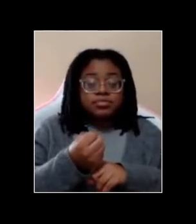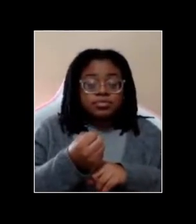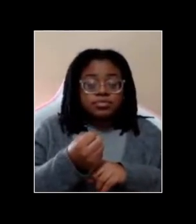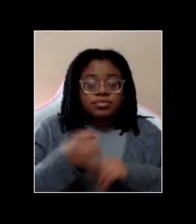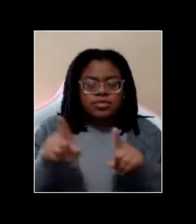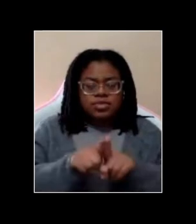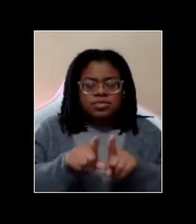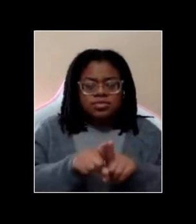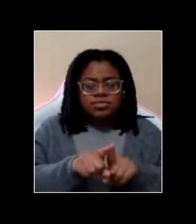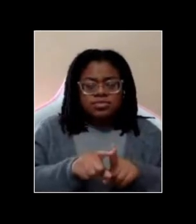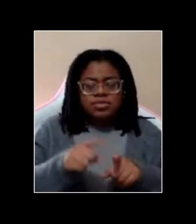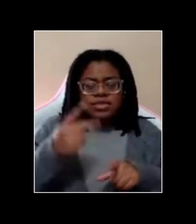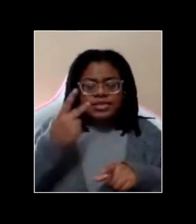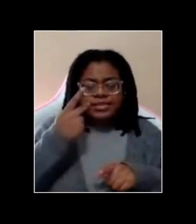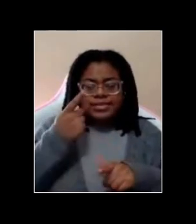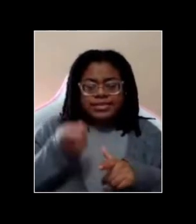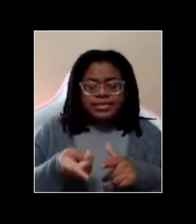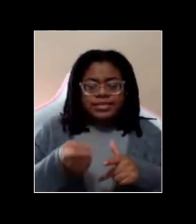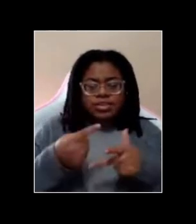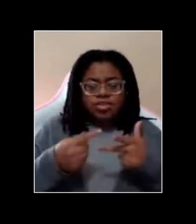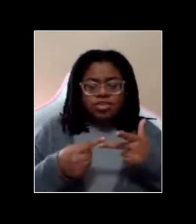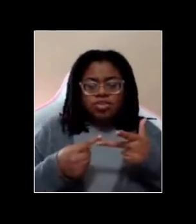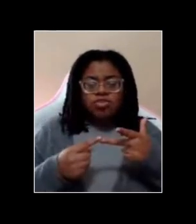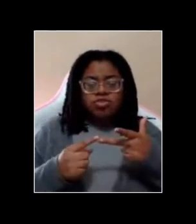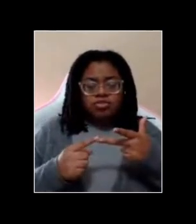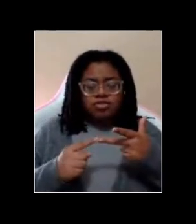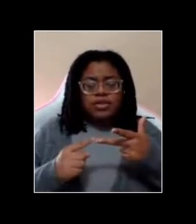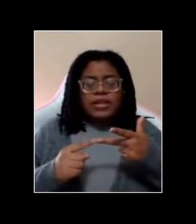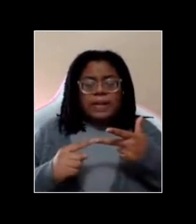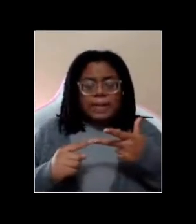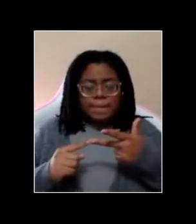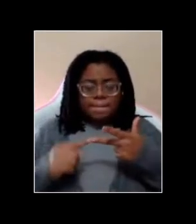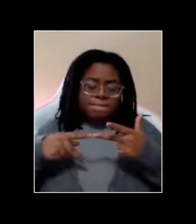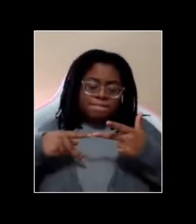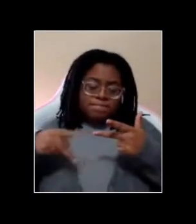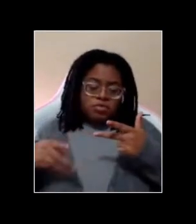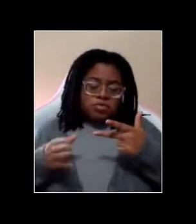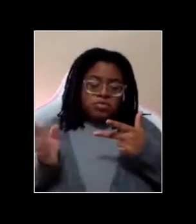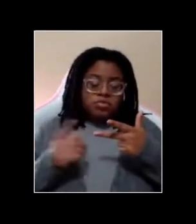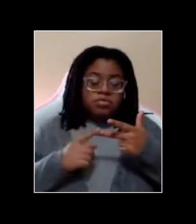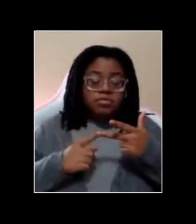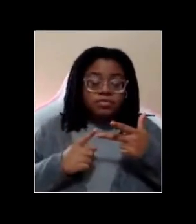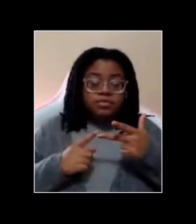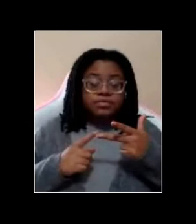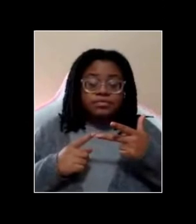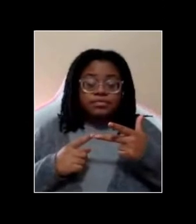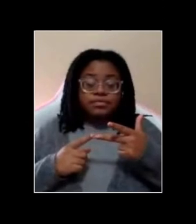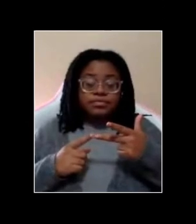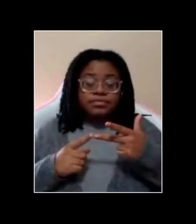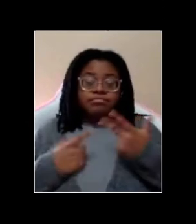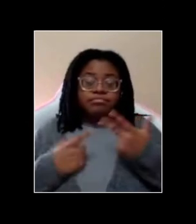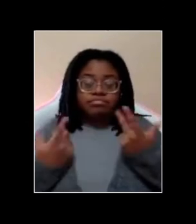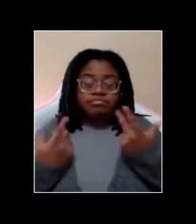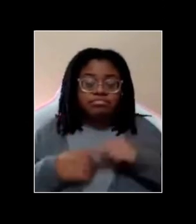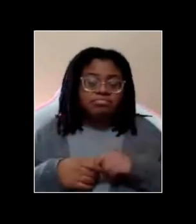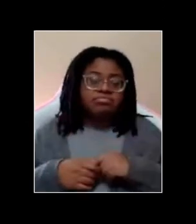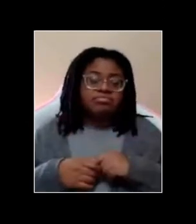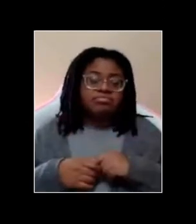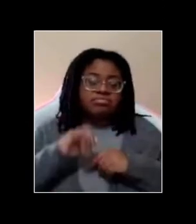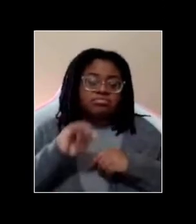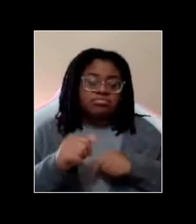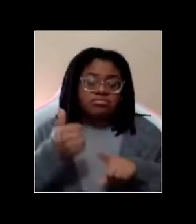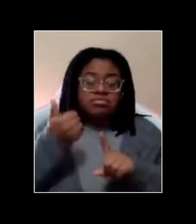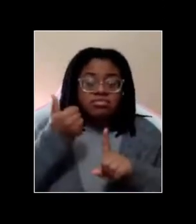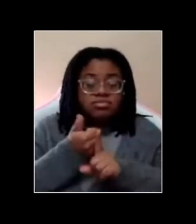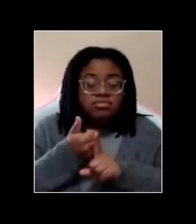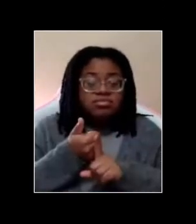wildfire can degrade scenery and reduce access to not just water-based activities, but that can affect